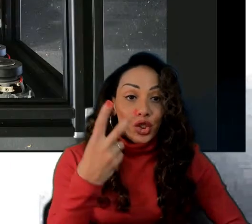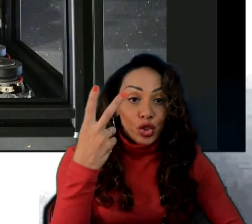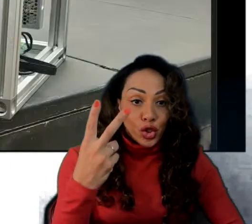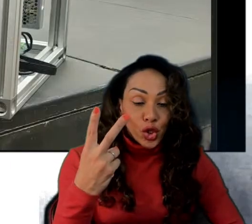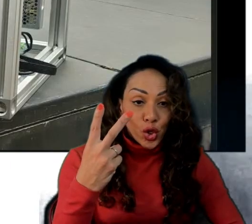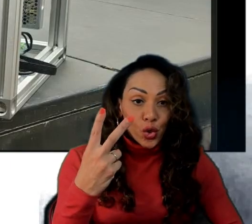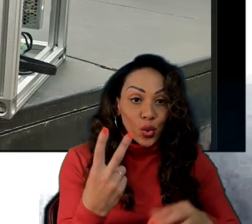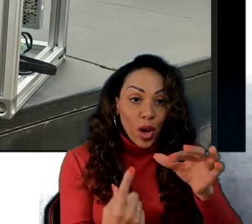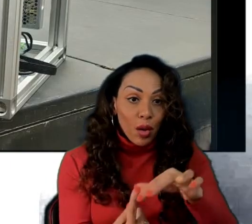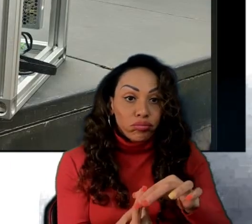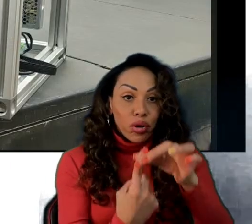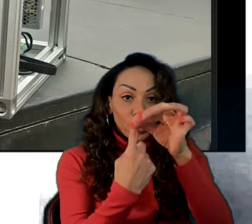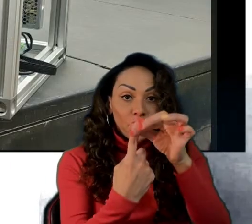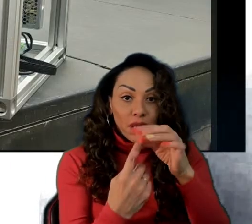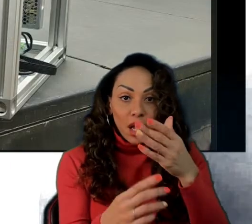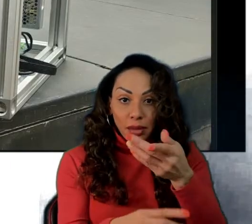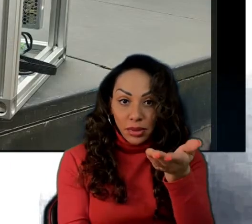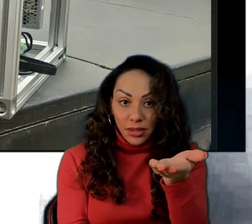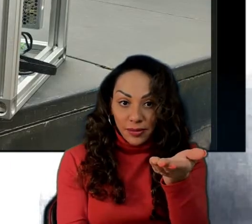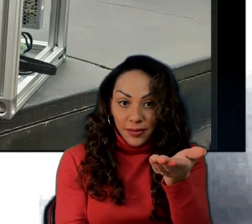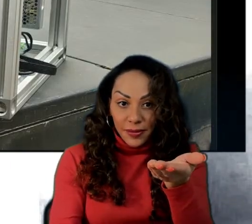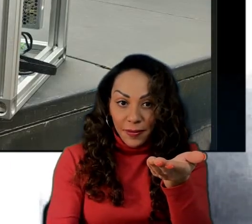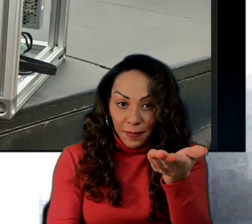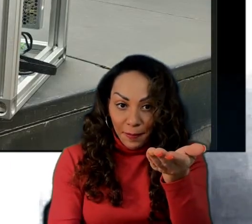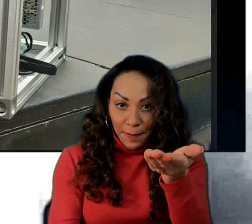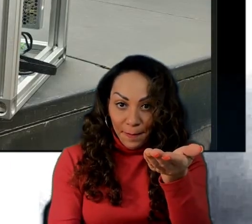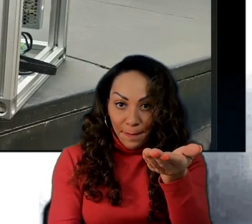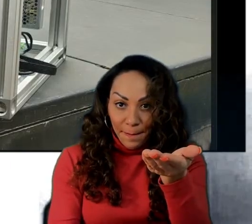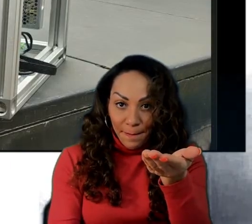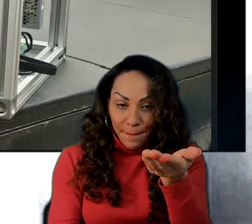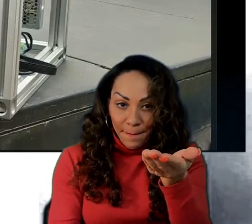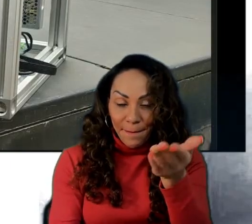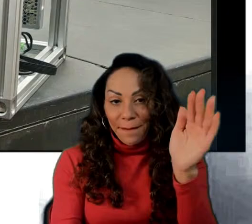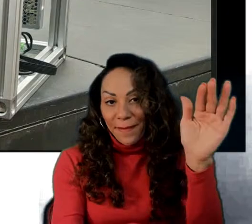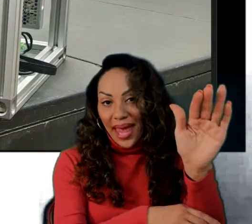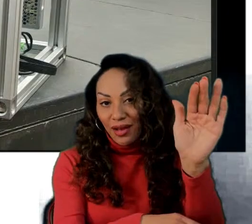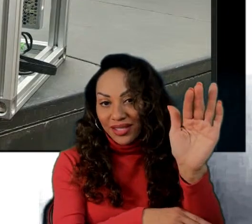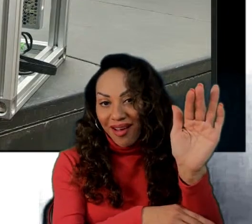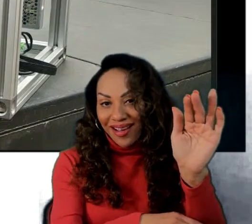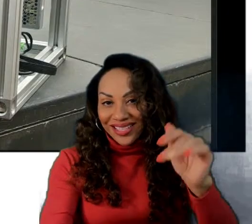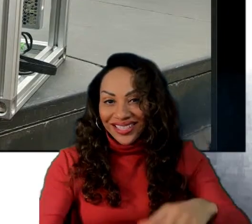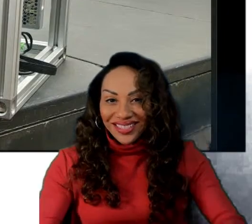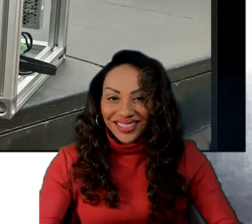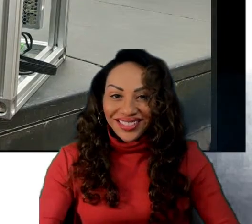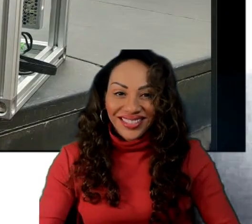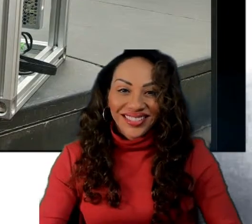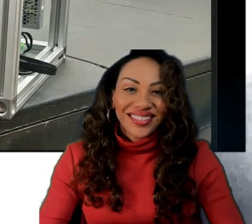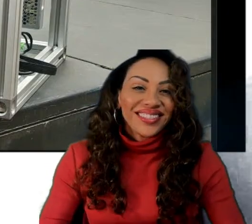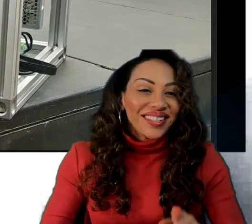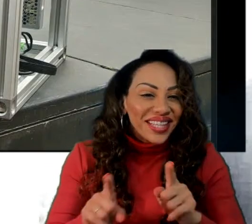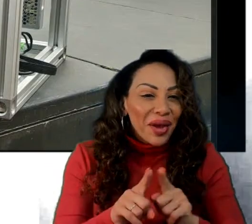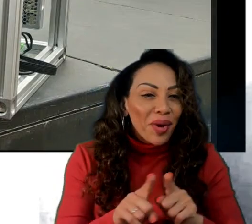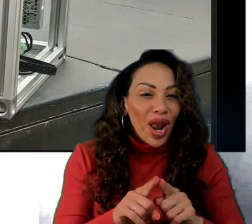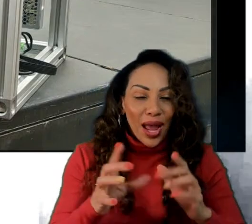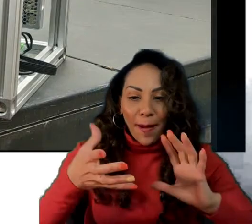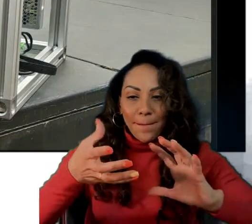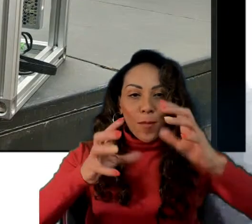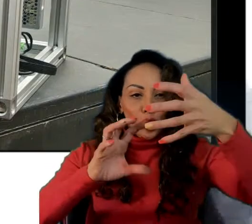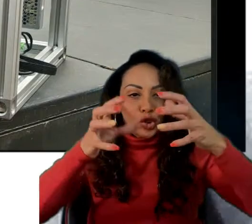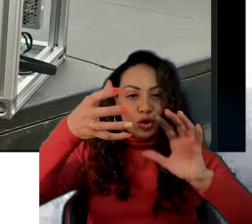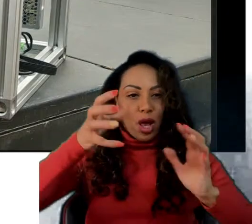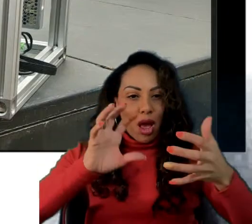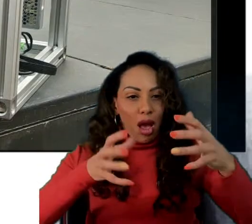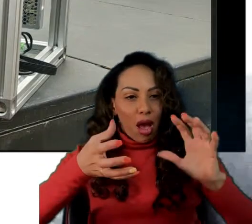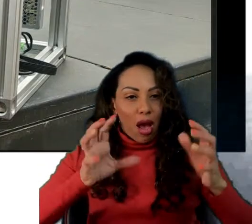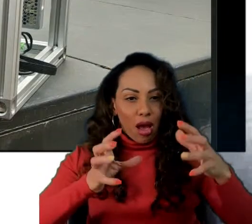set. This is one of them out in the wild. So these are all like modular. They can be connected together. They work together.